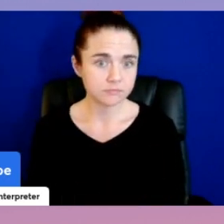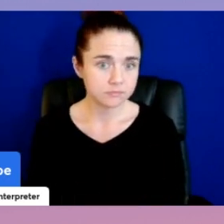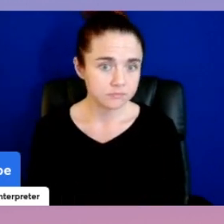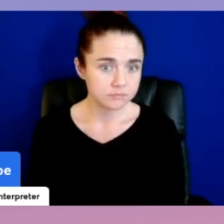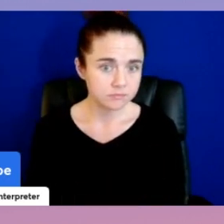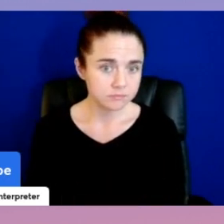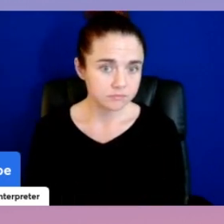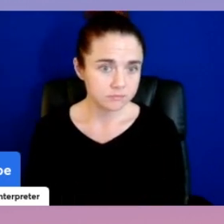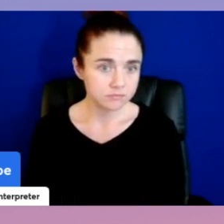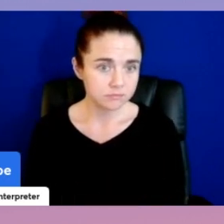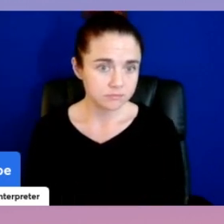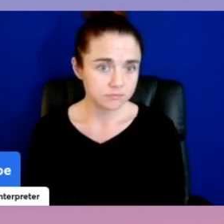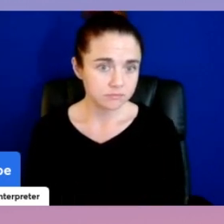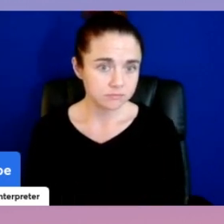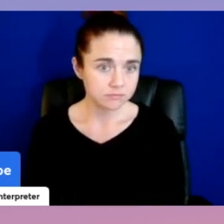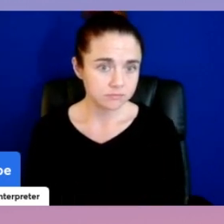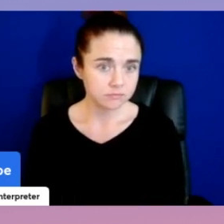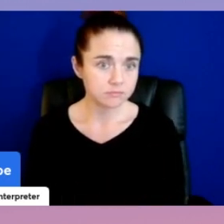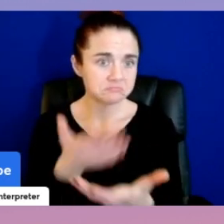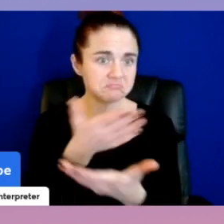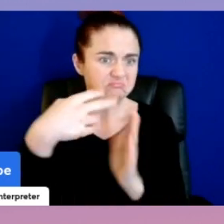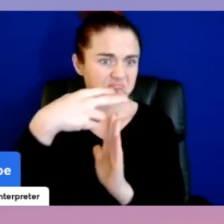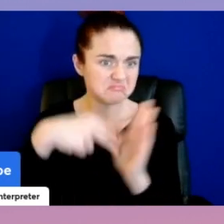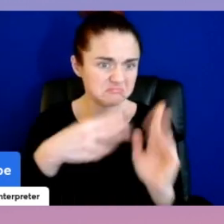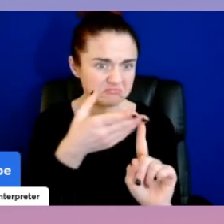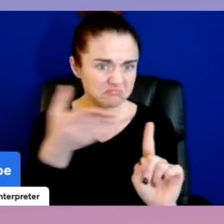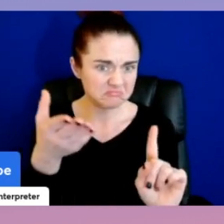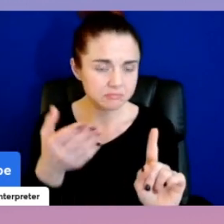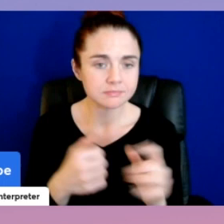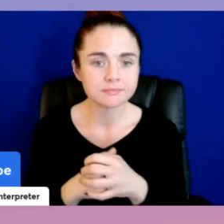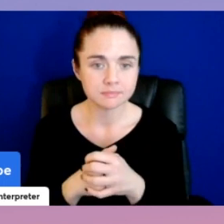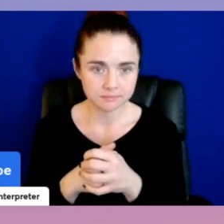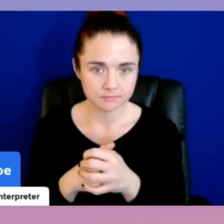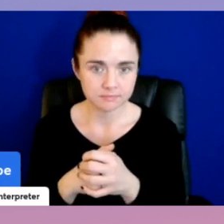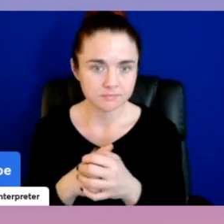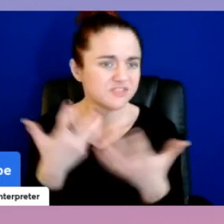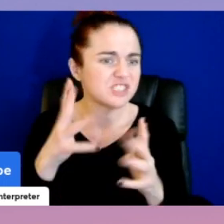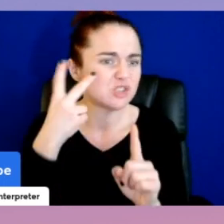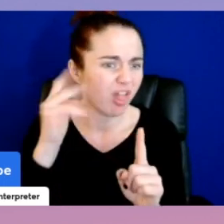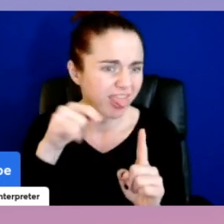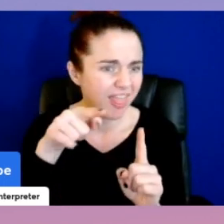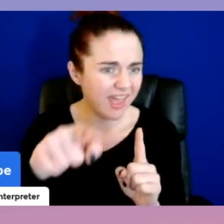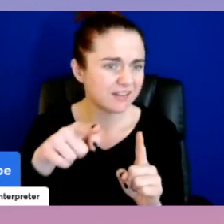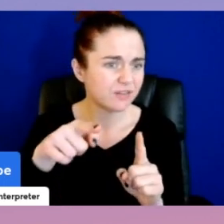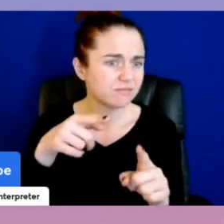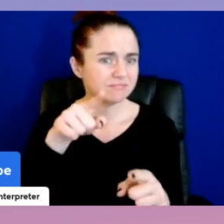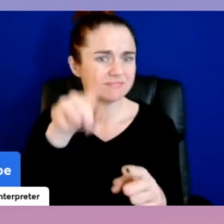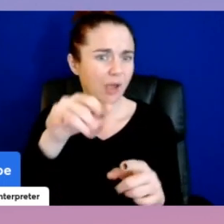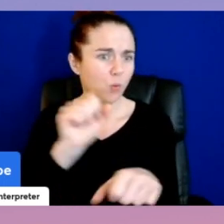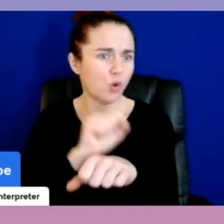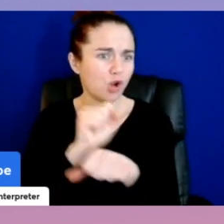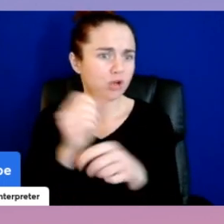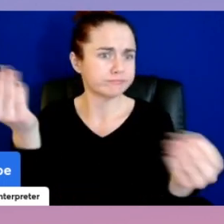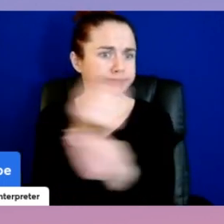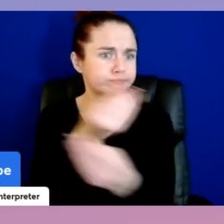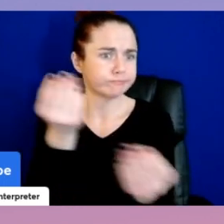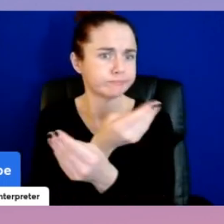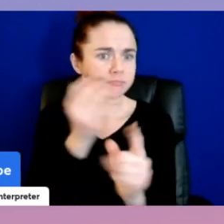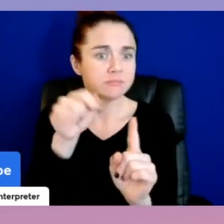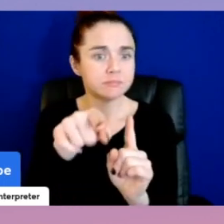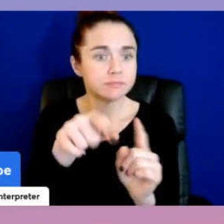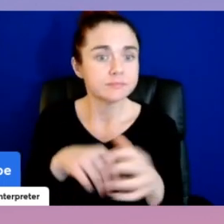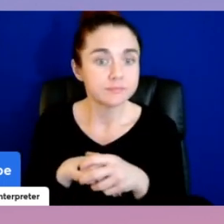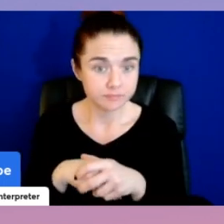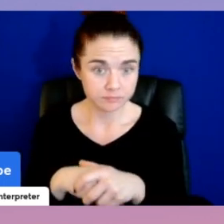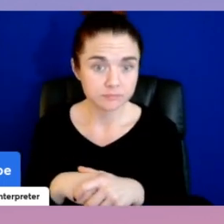can consume Vault secrets from the shared volume without being Vault aware, as we saw in the workflow. The injector uses or